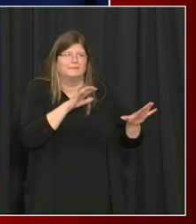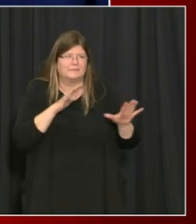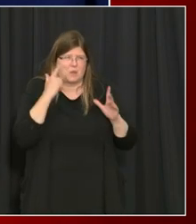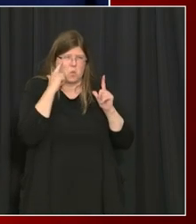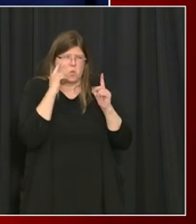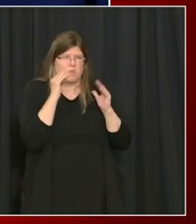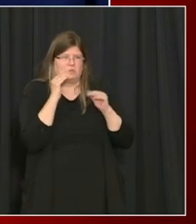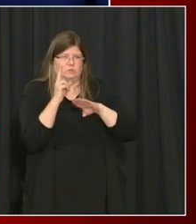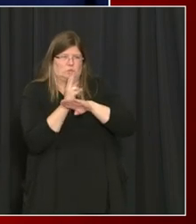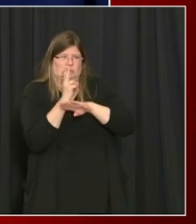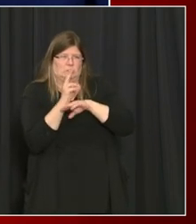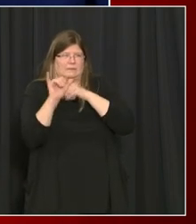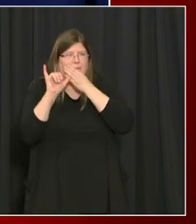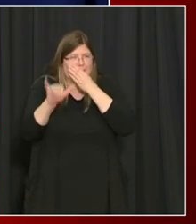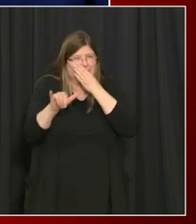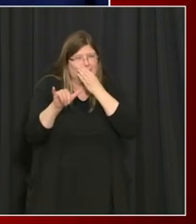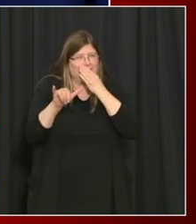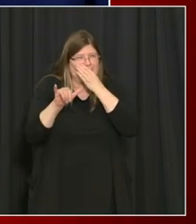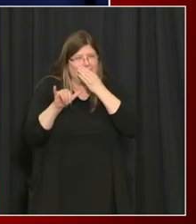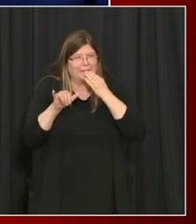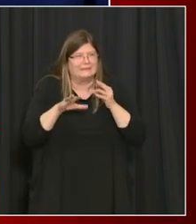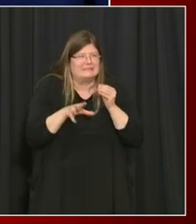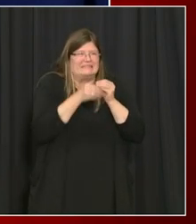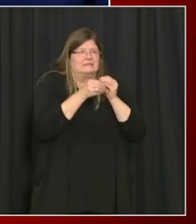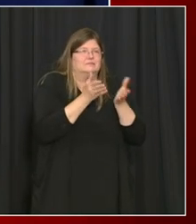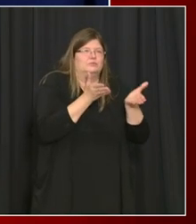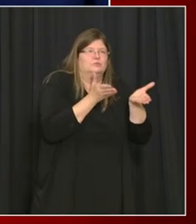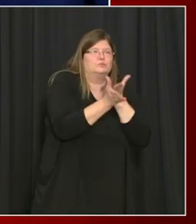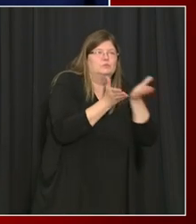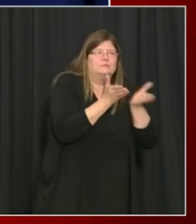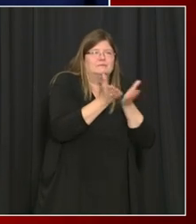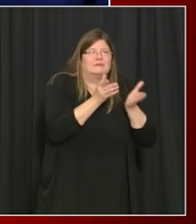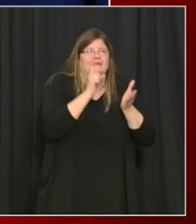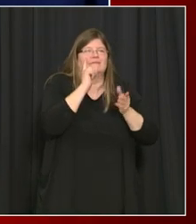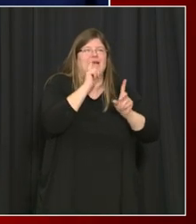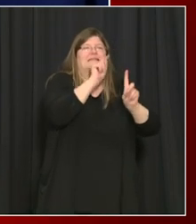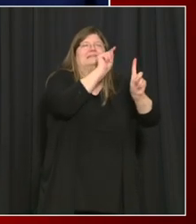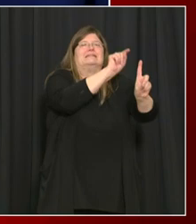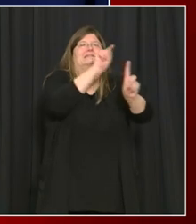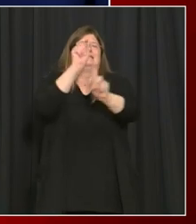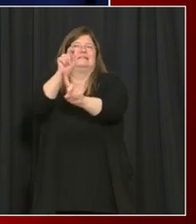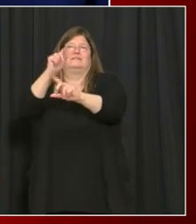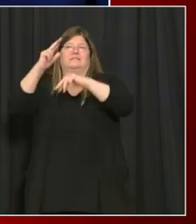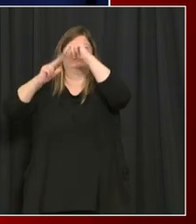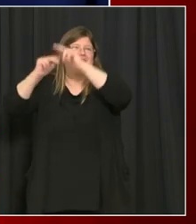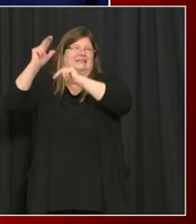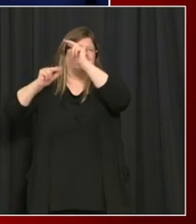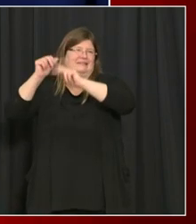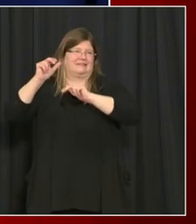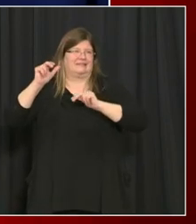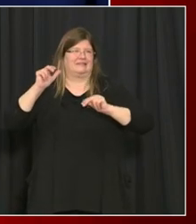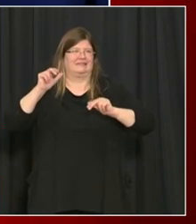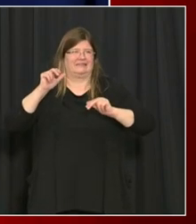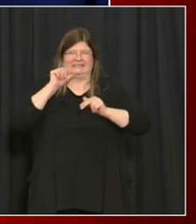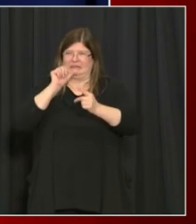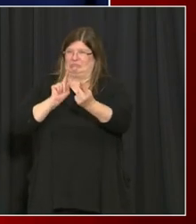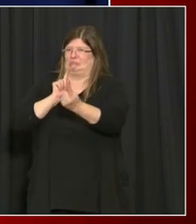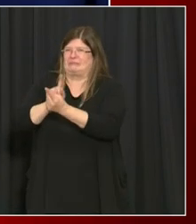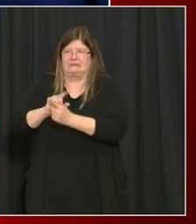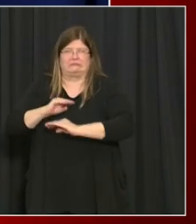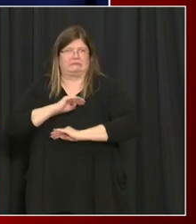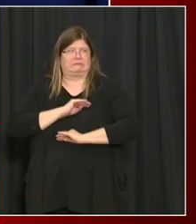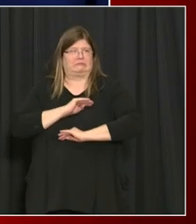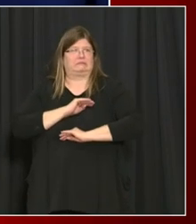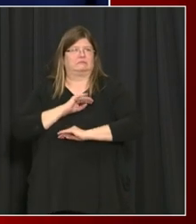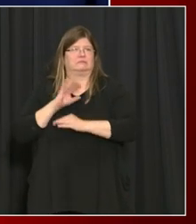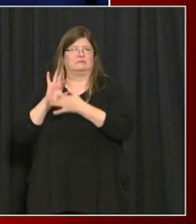at additional service for some of those facilities that may have not had sufficient staff to assist us